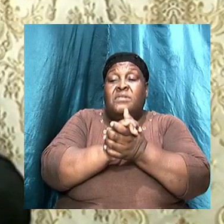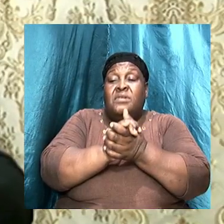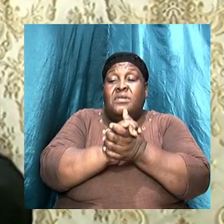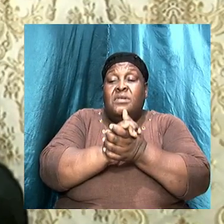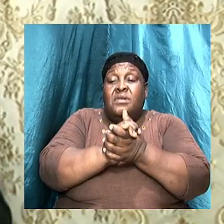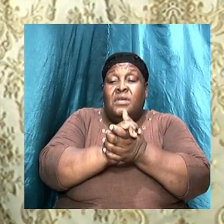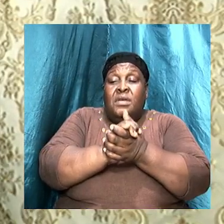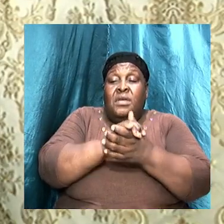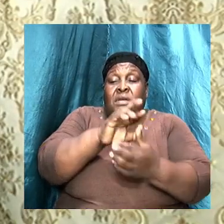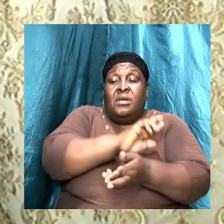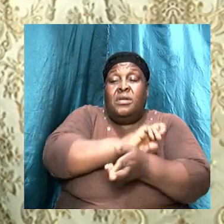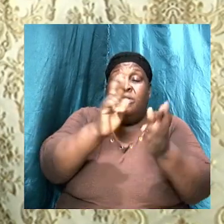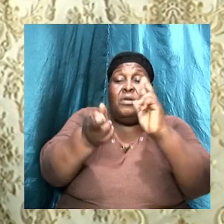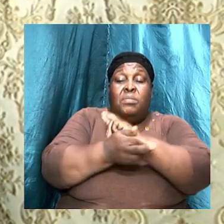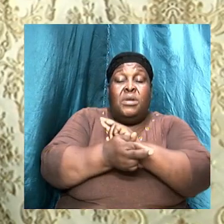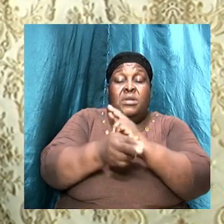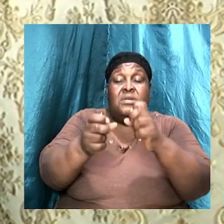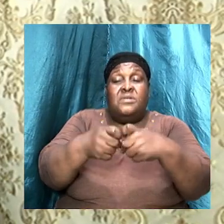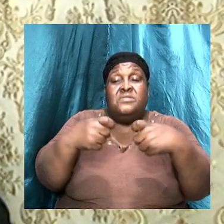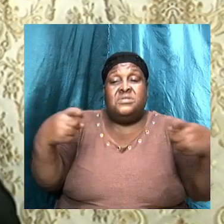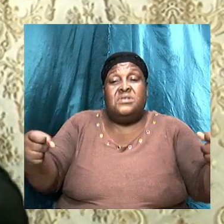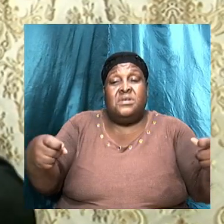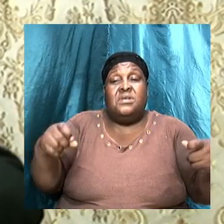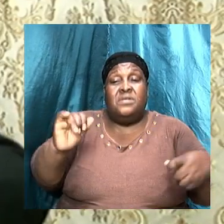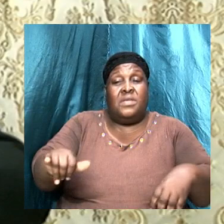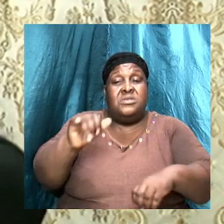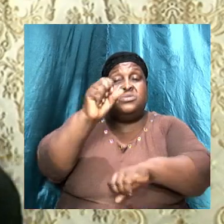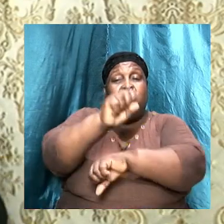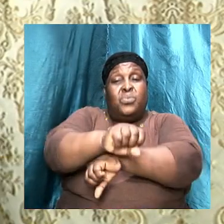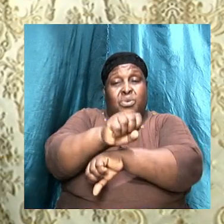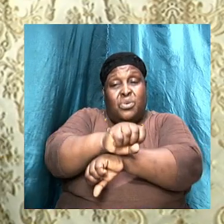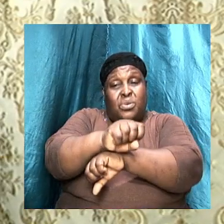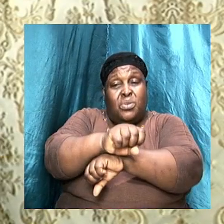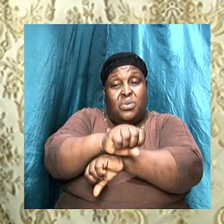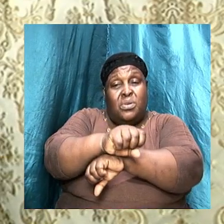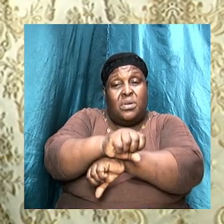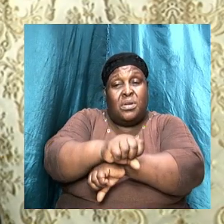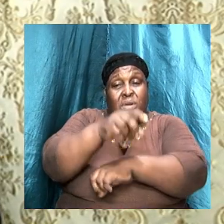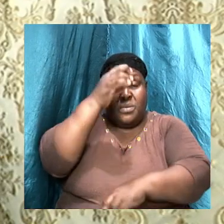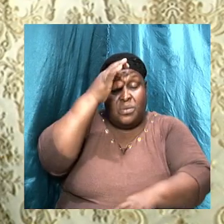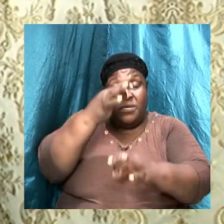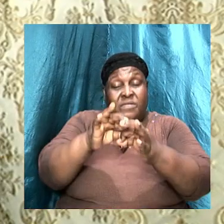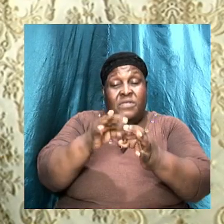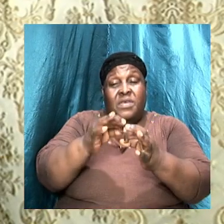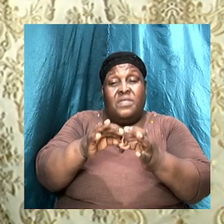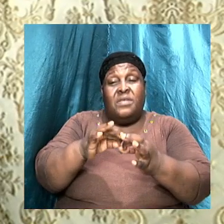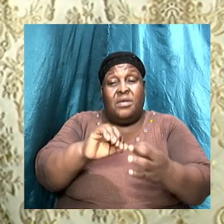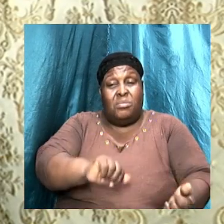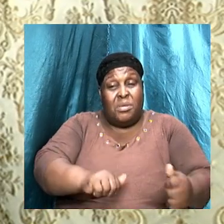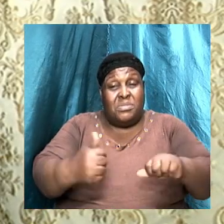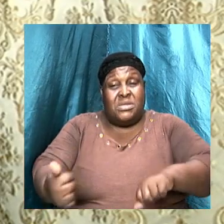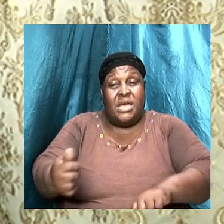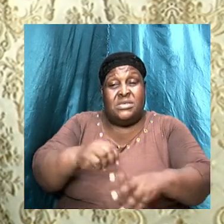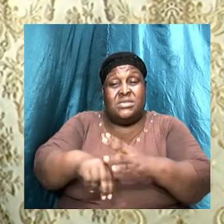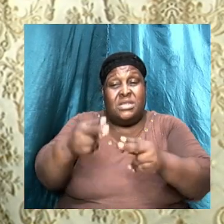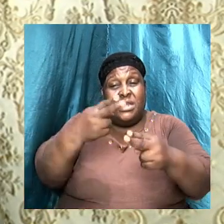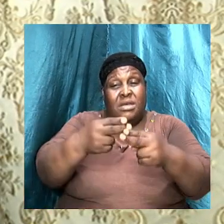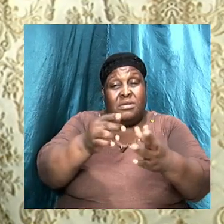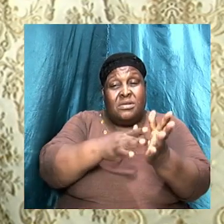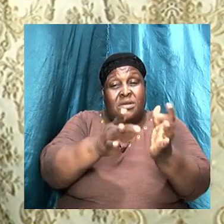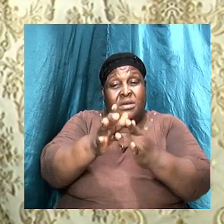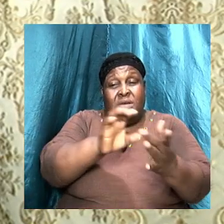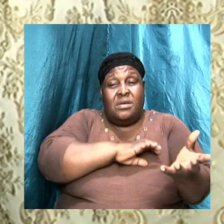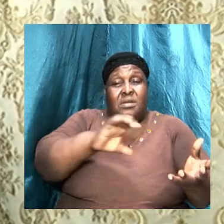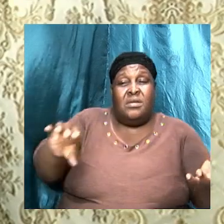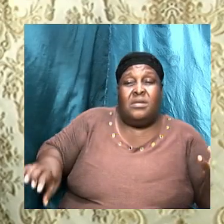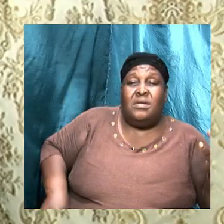repent of our sins. That is the work that is has to do also with faith, baptizing the name of Jesus Christ and